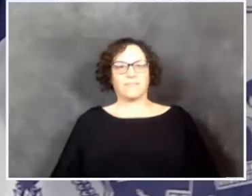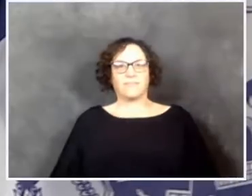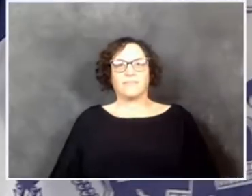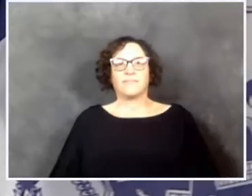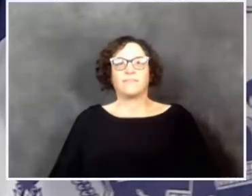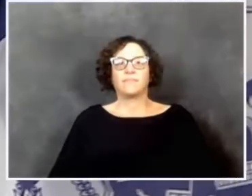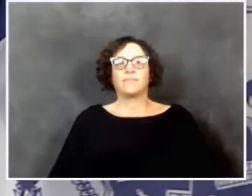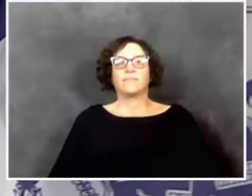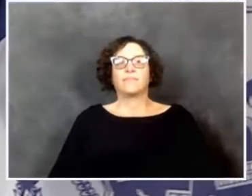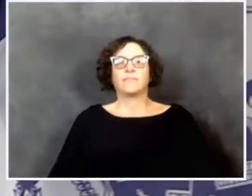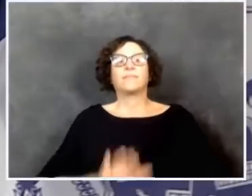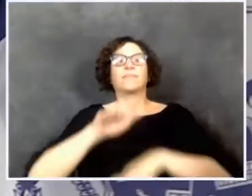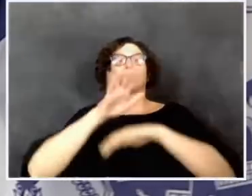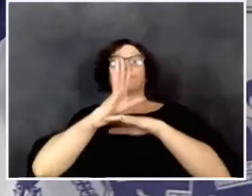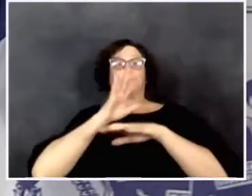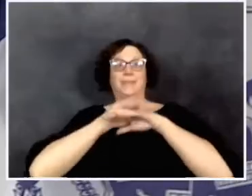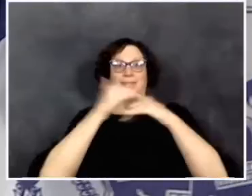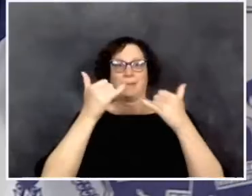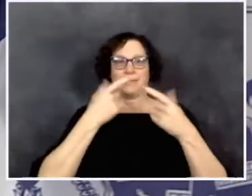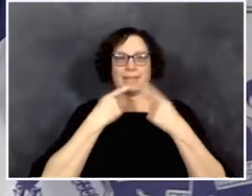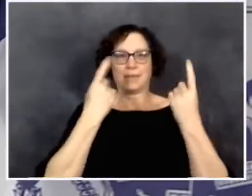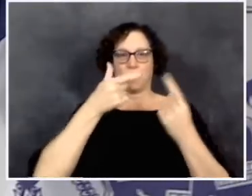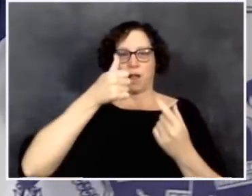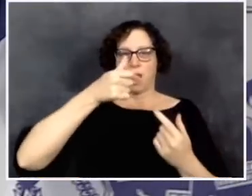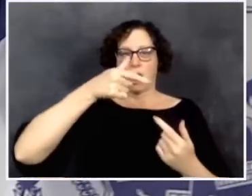is the call to arms for all of us.